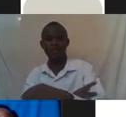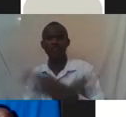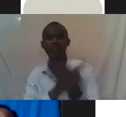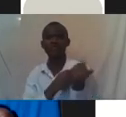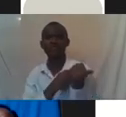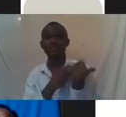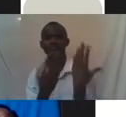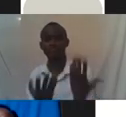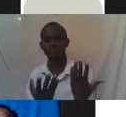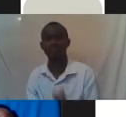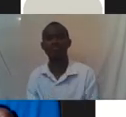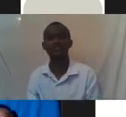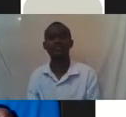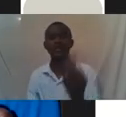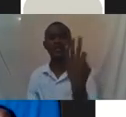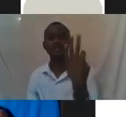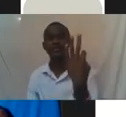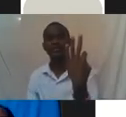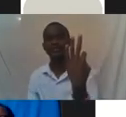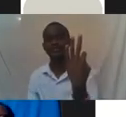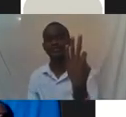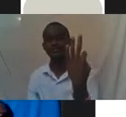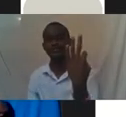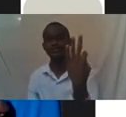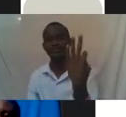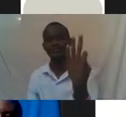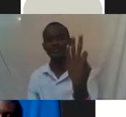3 is the question of